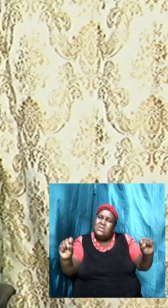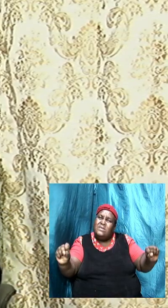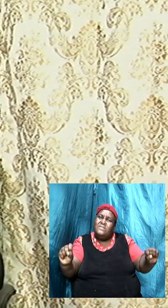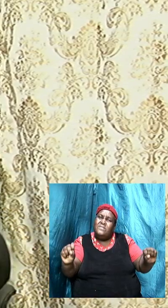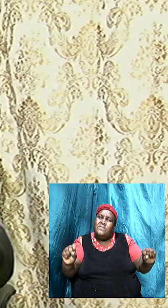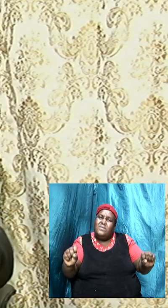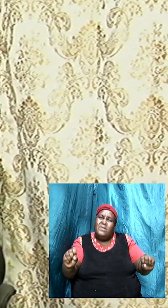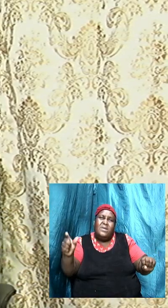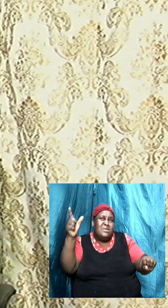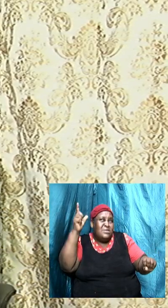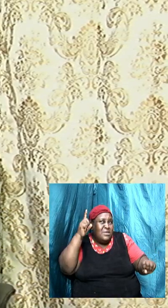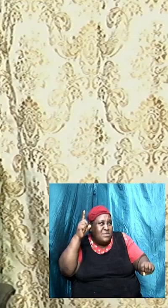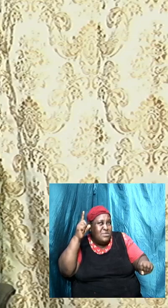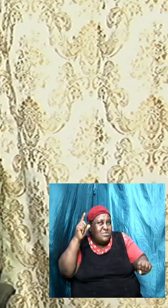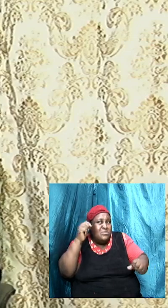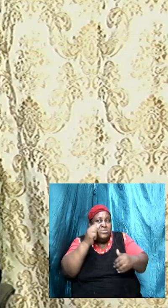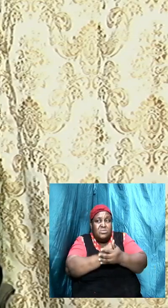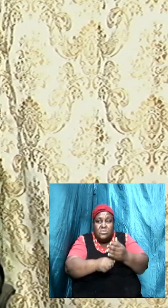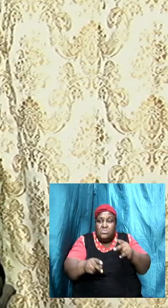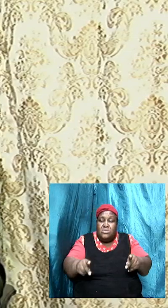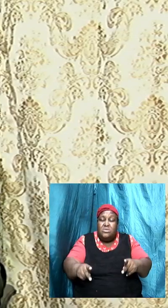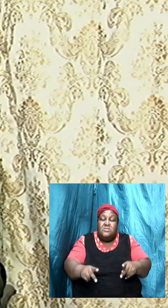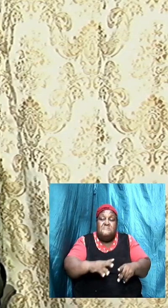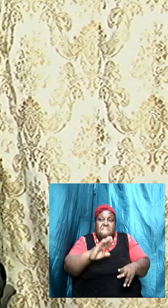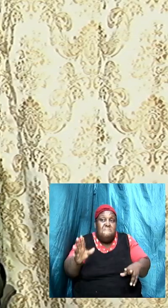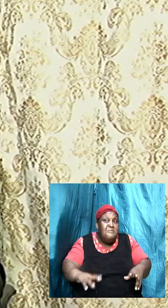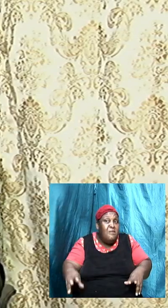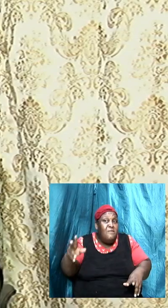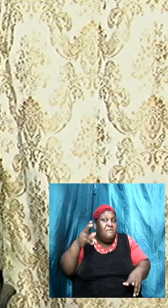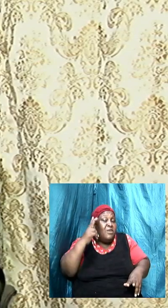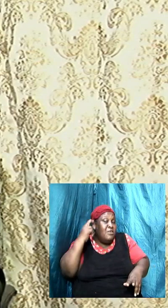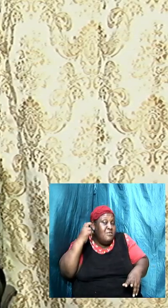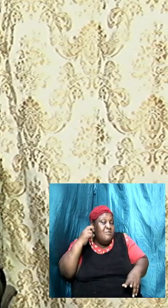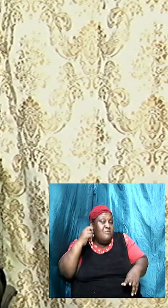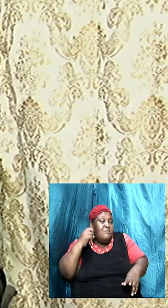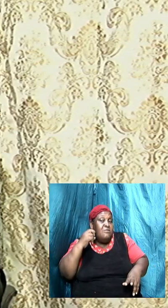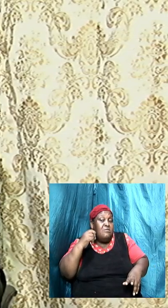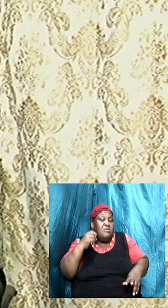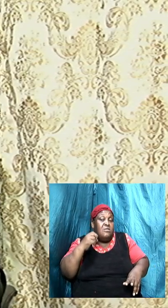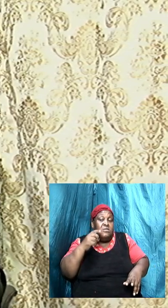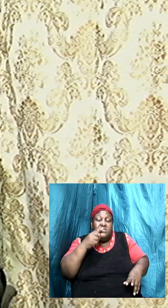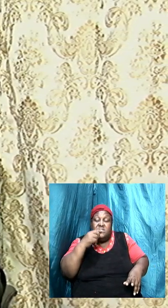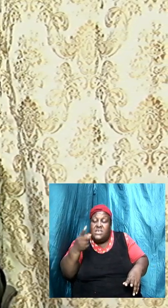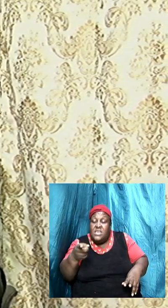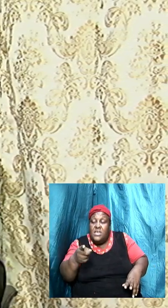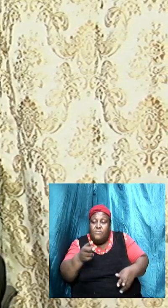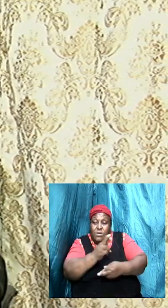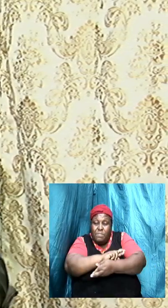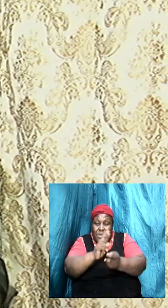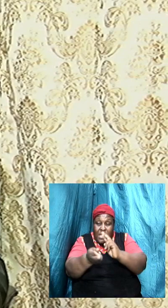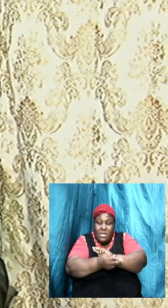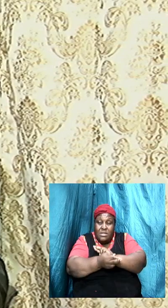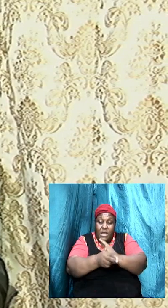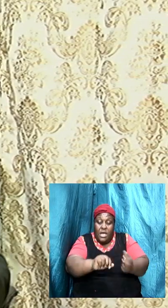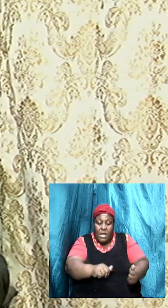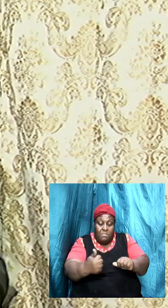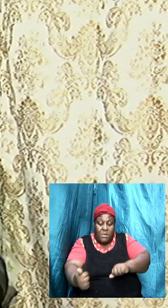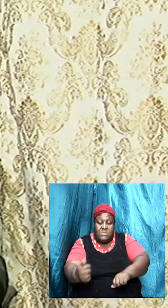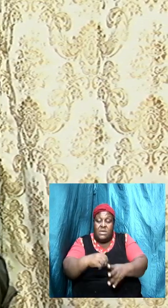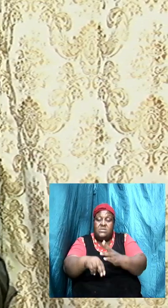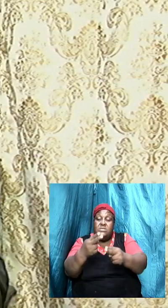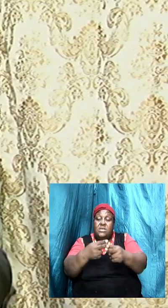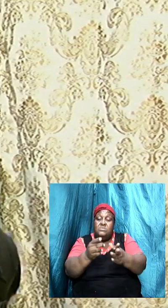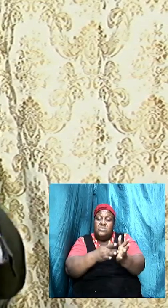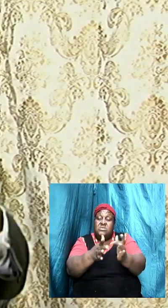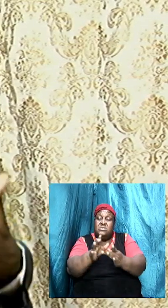to some folks, you never hear them one time yet, say, look here, you need to repent and get baptized in the name of Jesus Christ for the